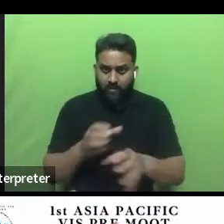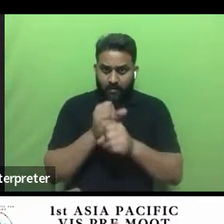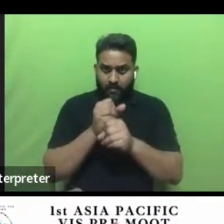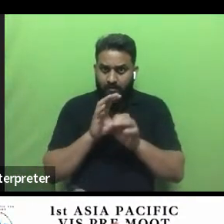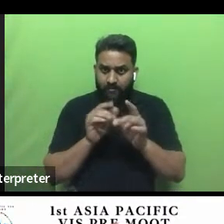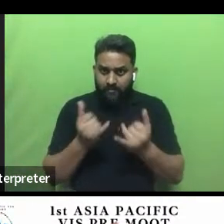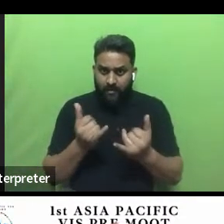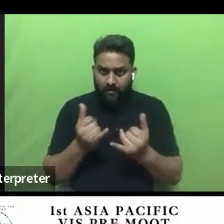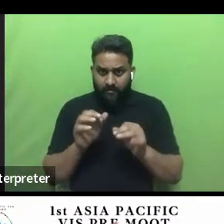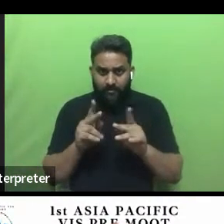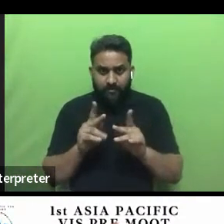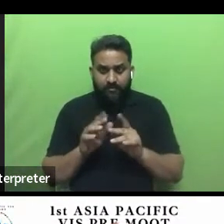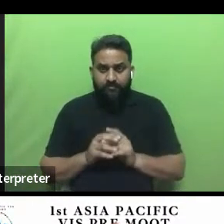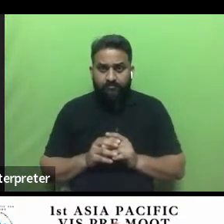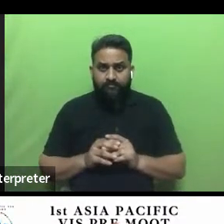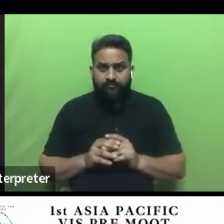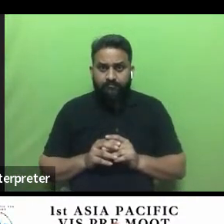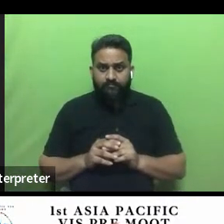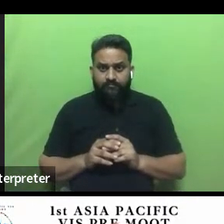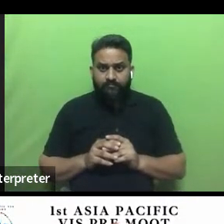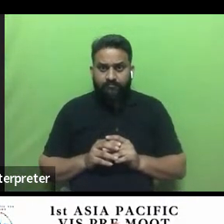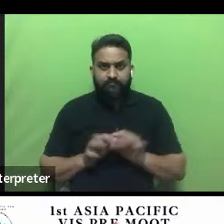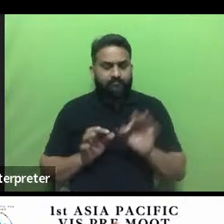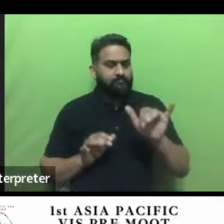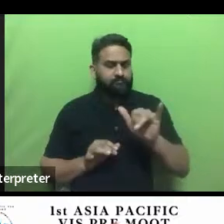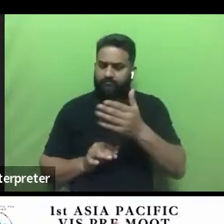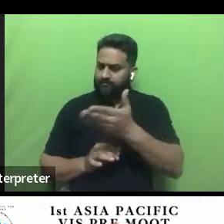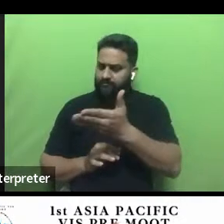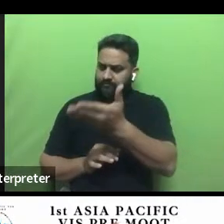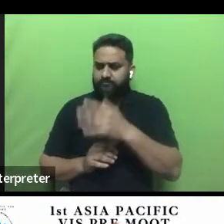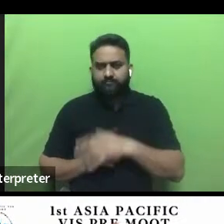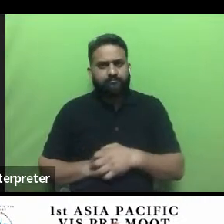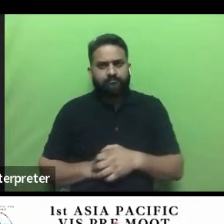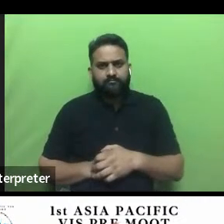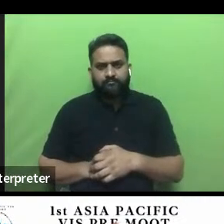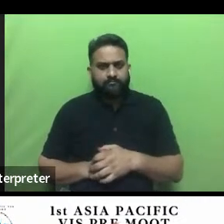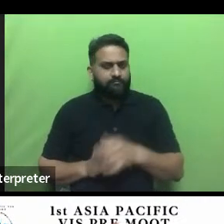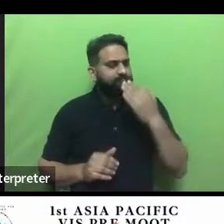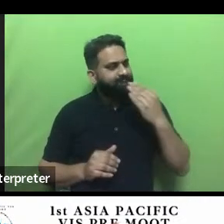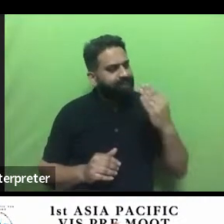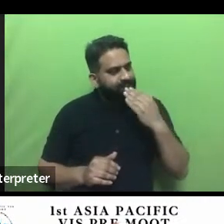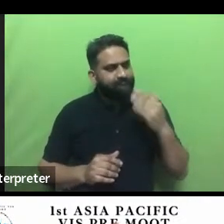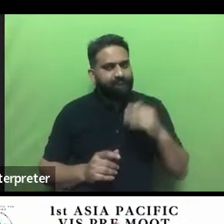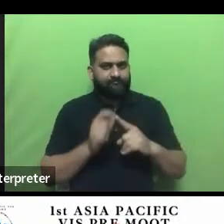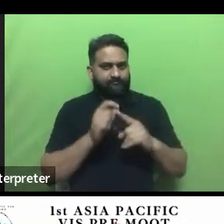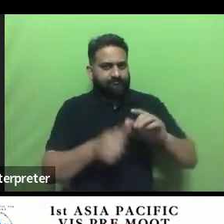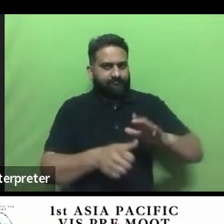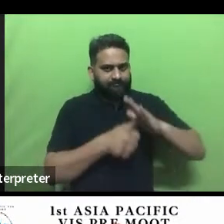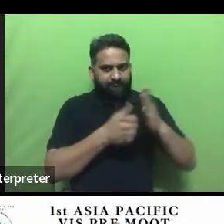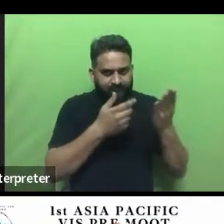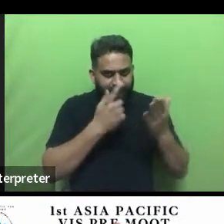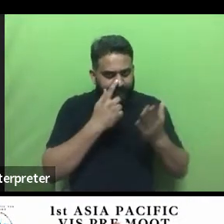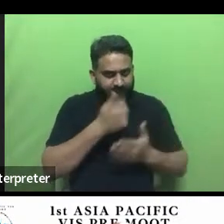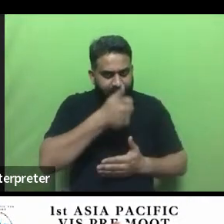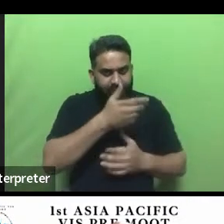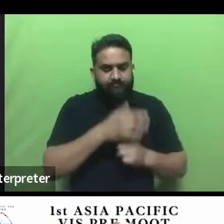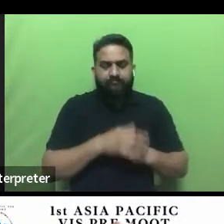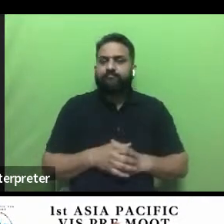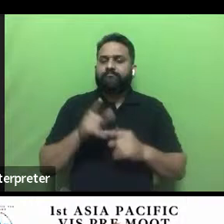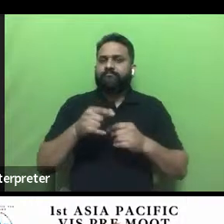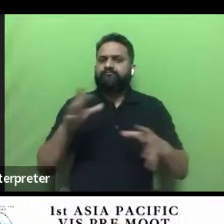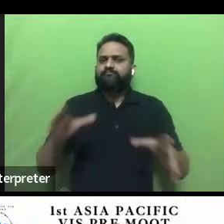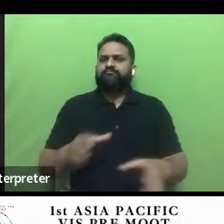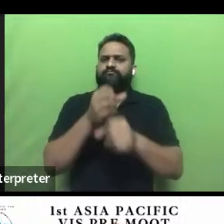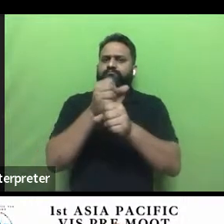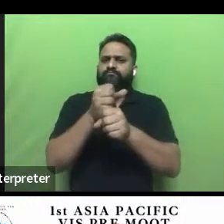my submissions. Yes, please. Thank you, Madam President. To conclude and